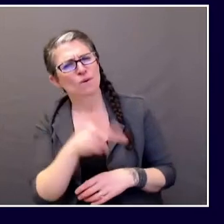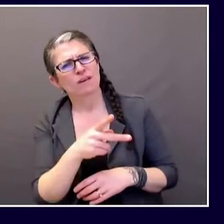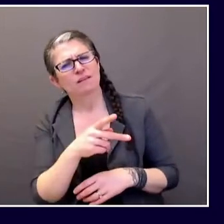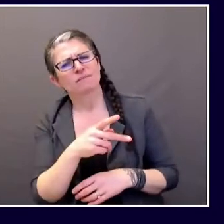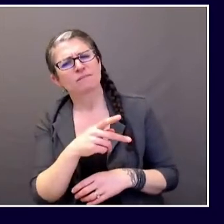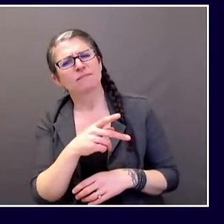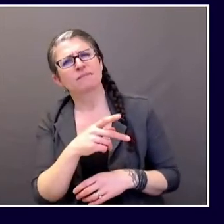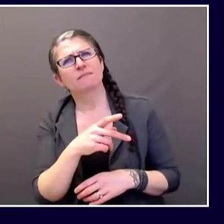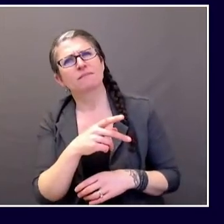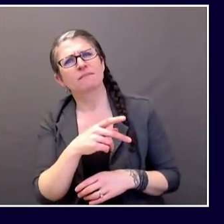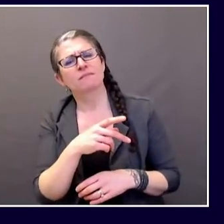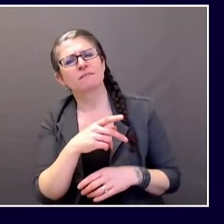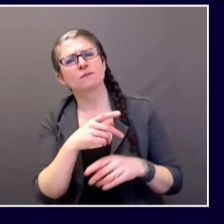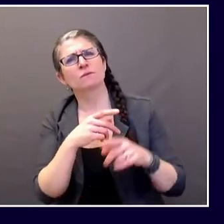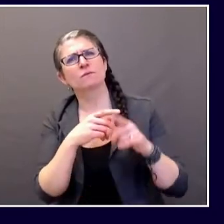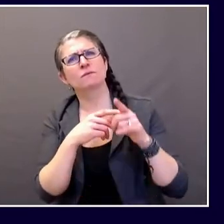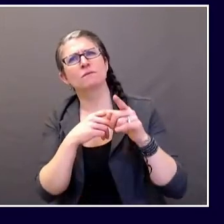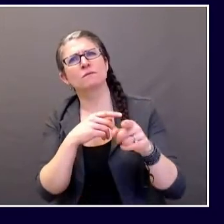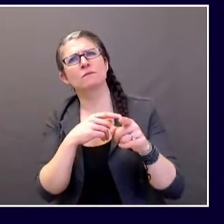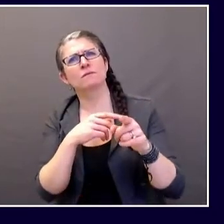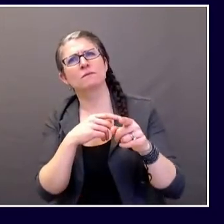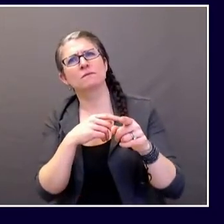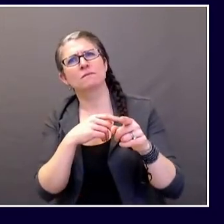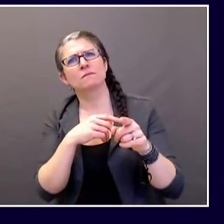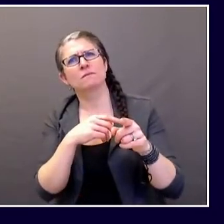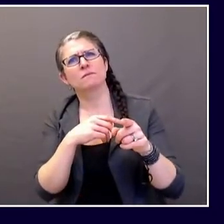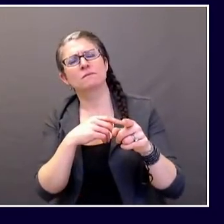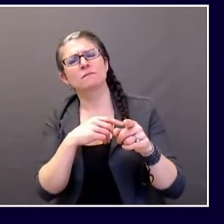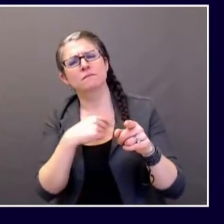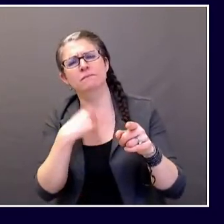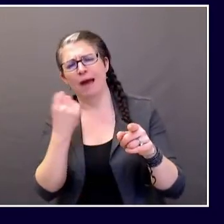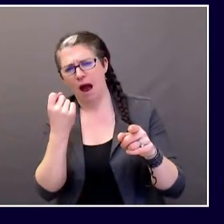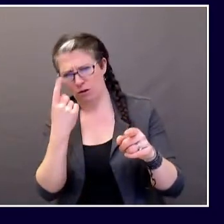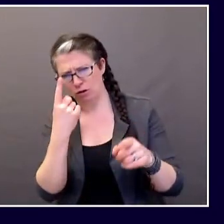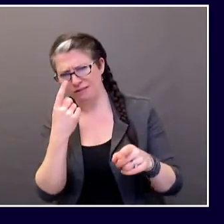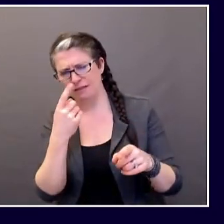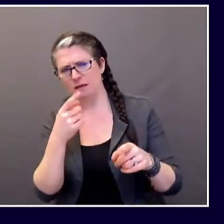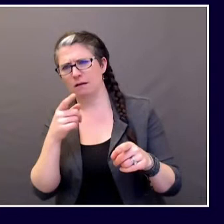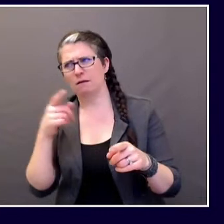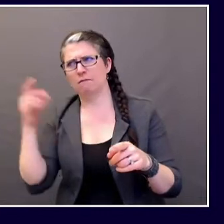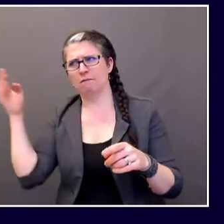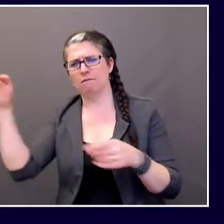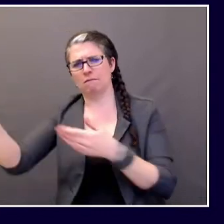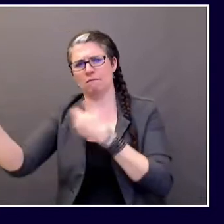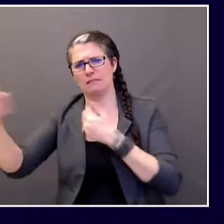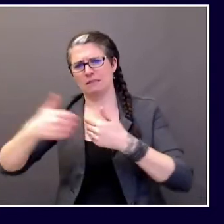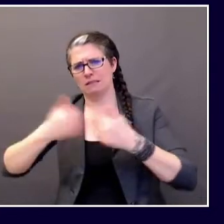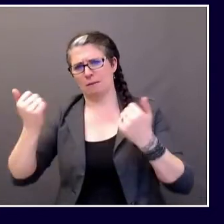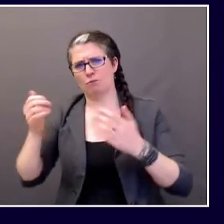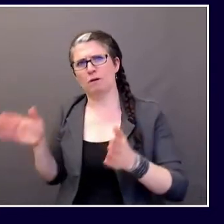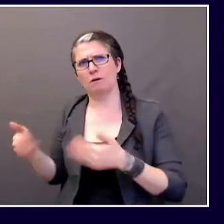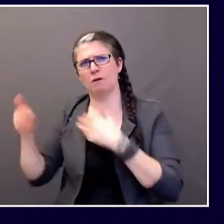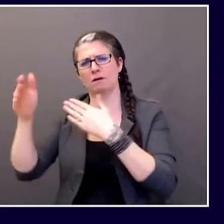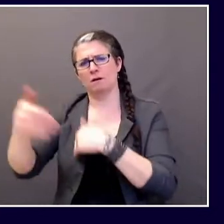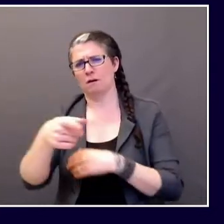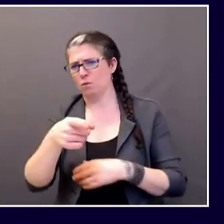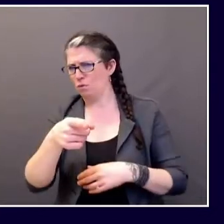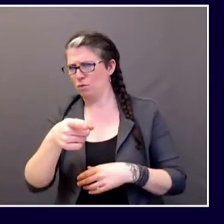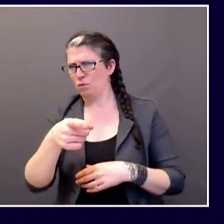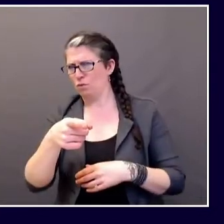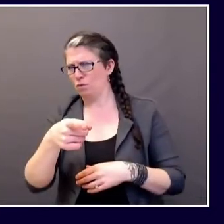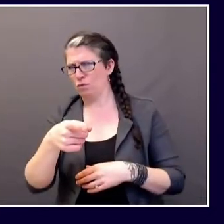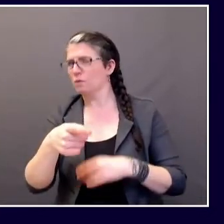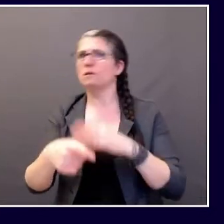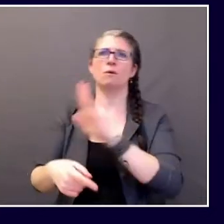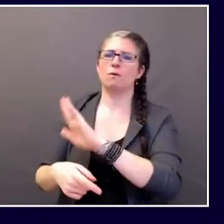the state's allotment. That's not taking away from our other federal retail partners like a Walmart or a Walgreens, correct? Correct. It is not.